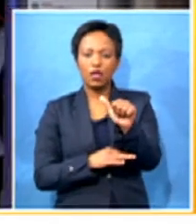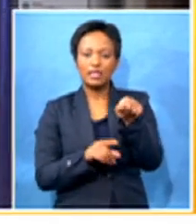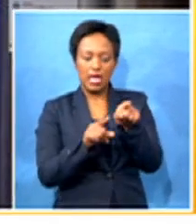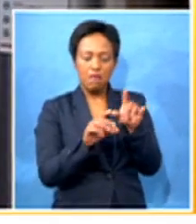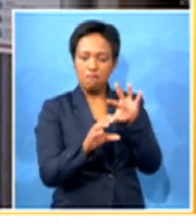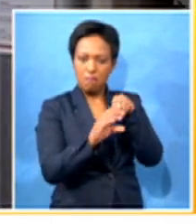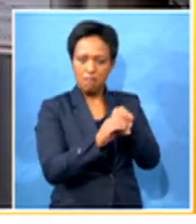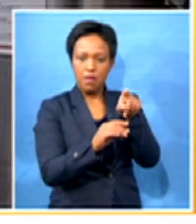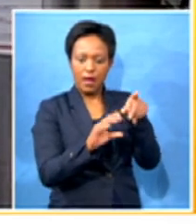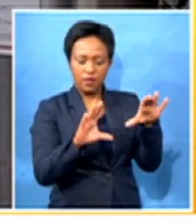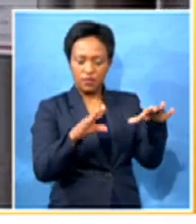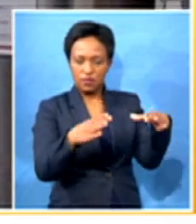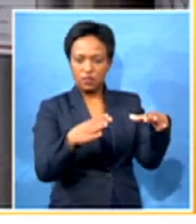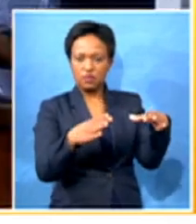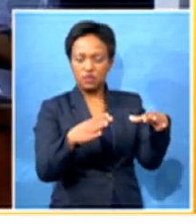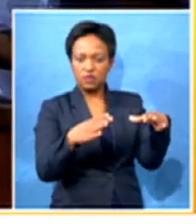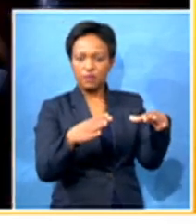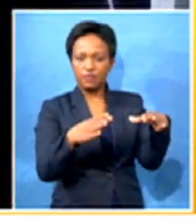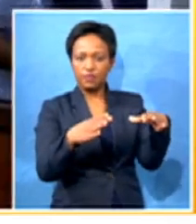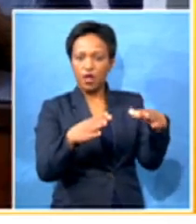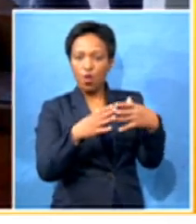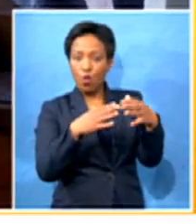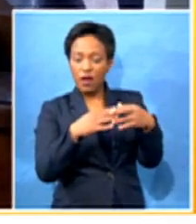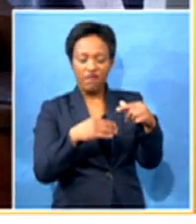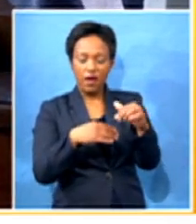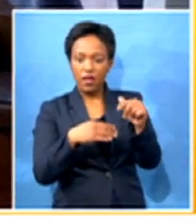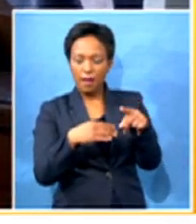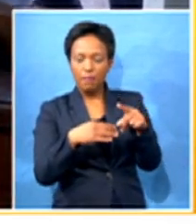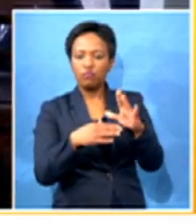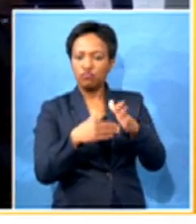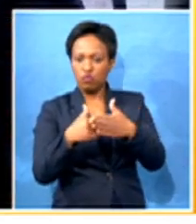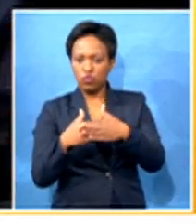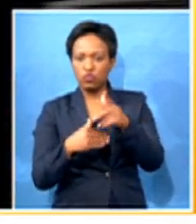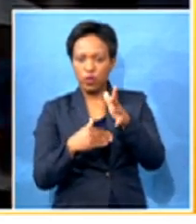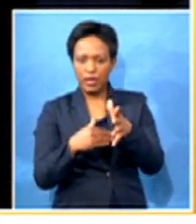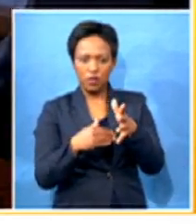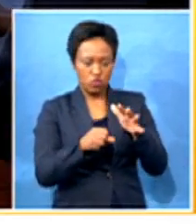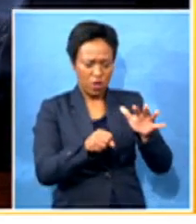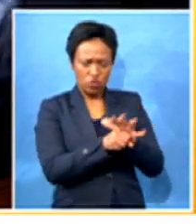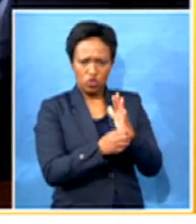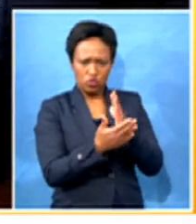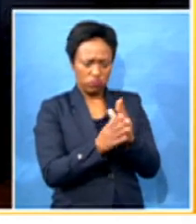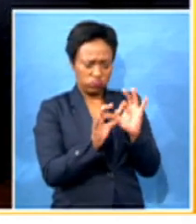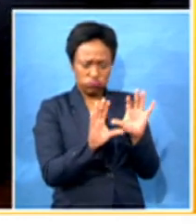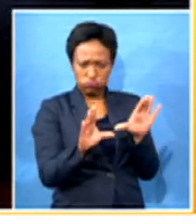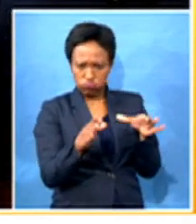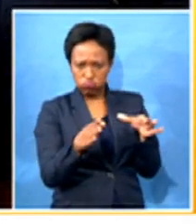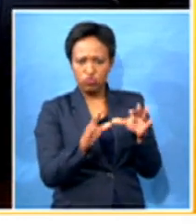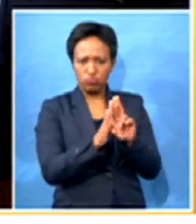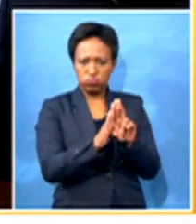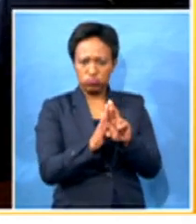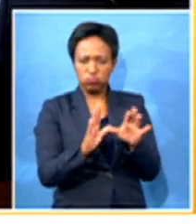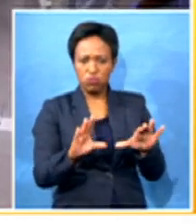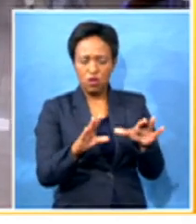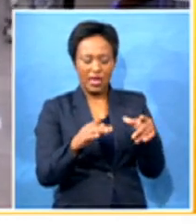we might close whatever gaps we foresee. So that's how we dealt with